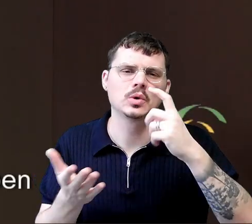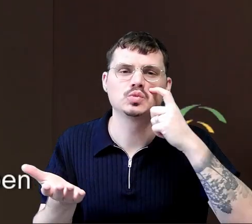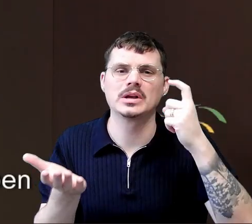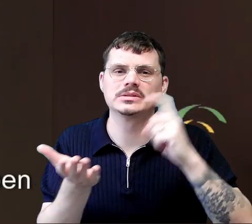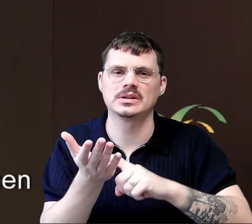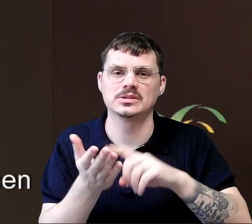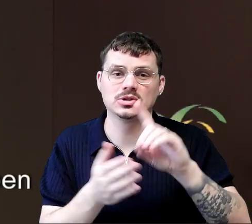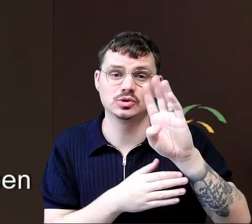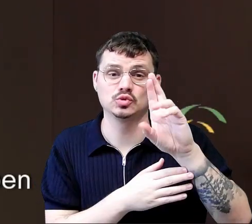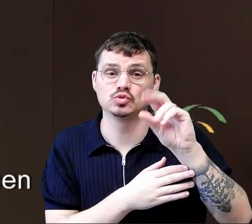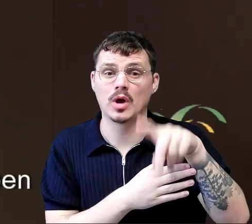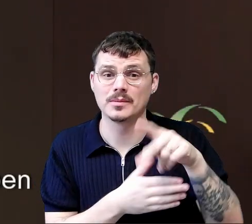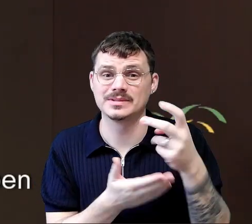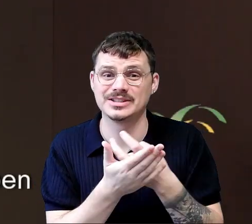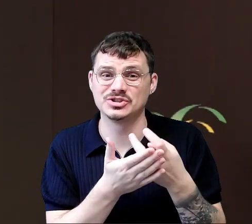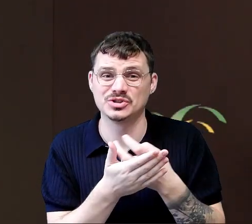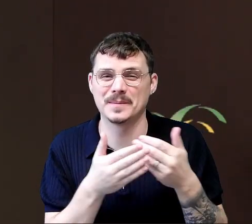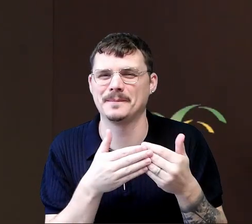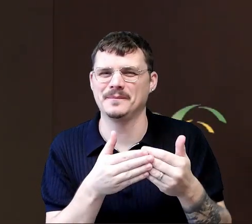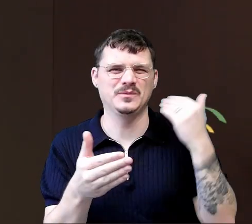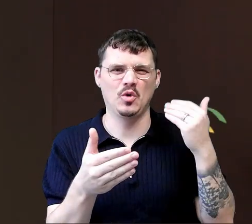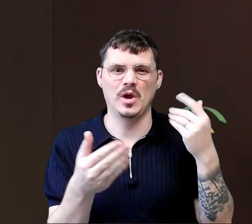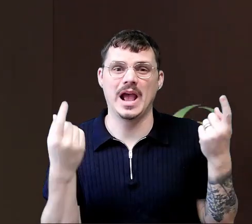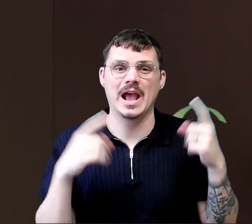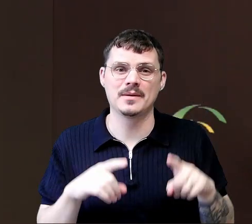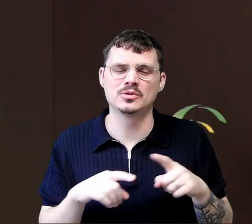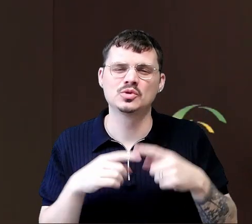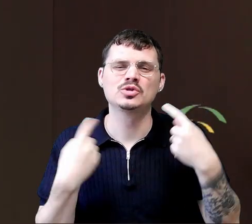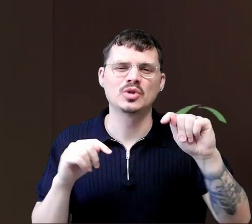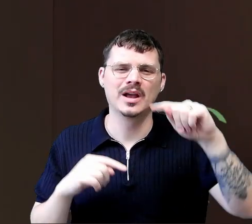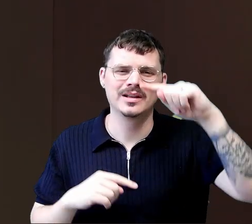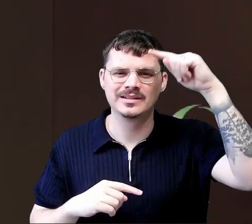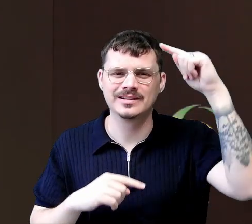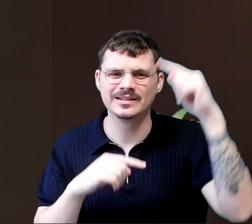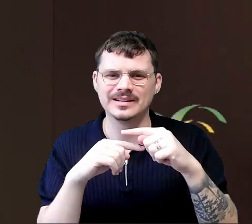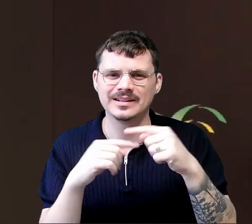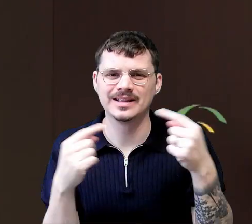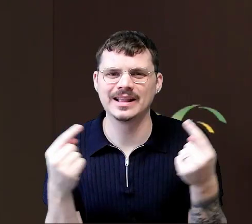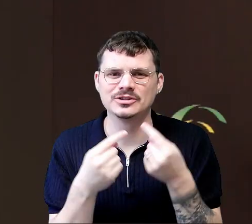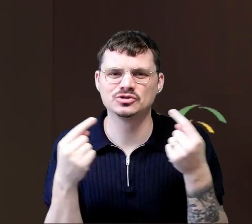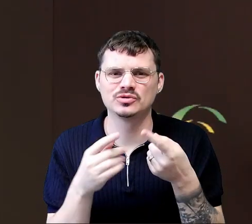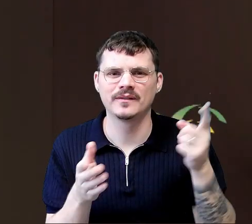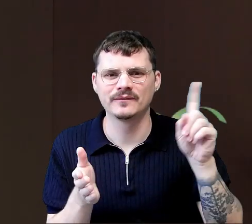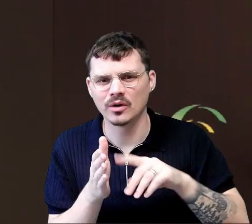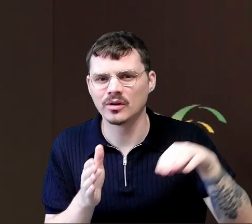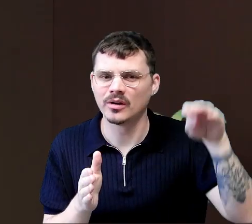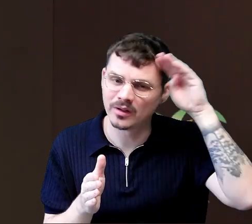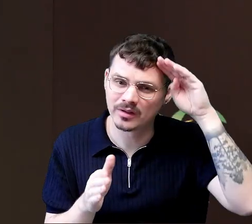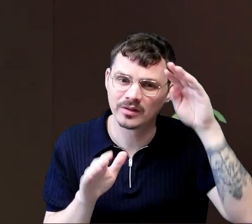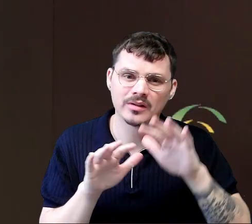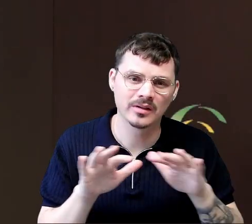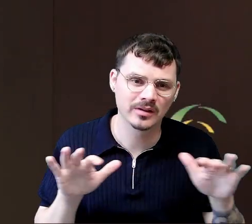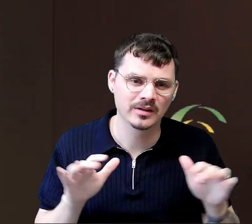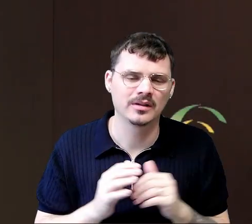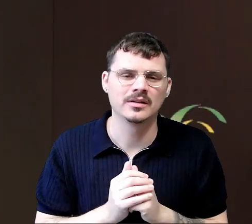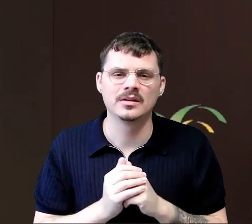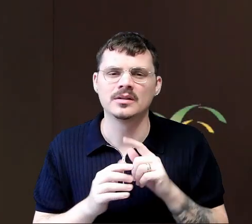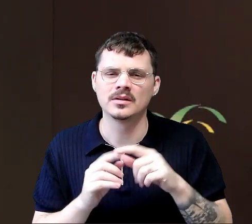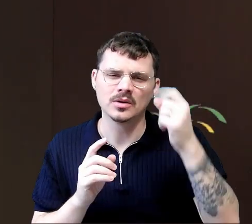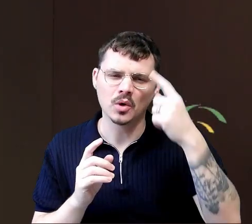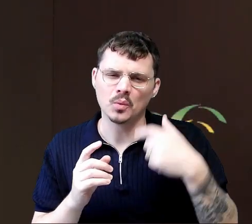recognizing drop seizures before they happen to try and minimize the injuries involved. Obviously, we want to